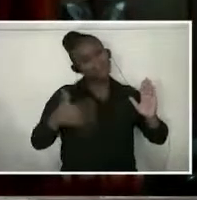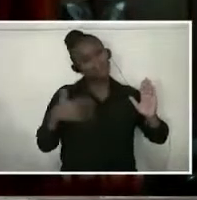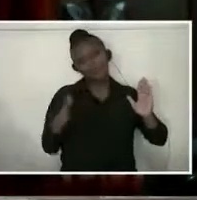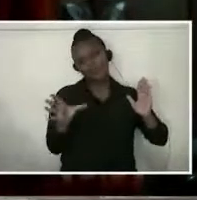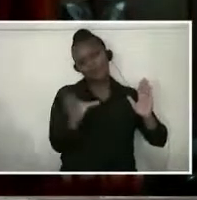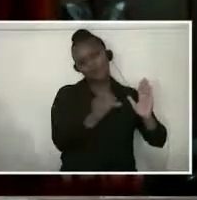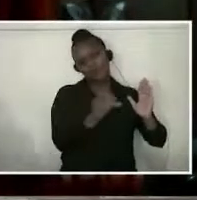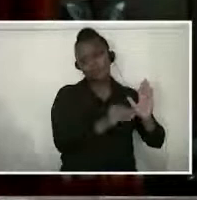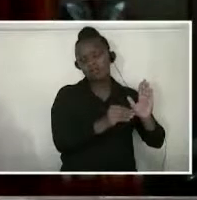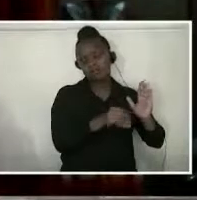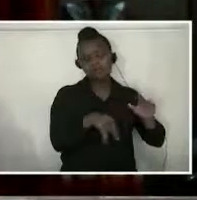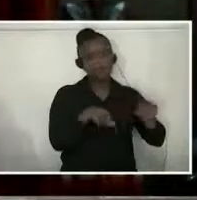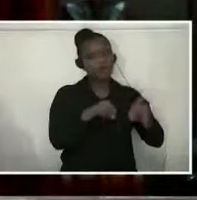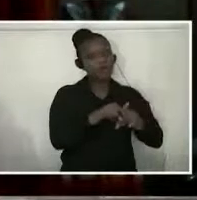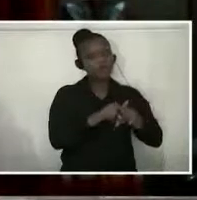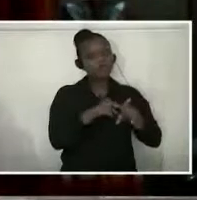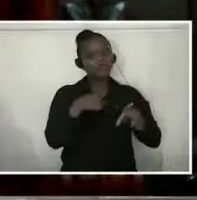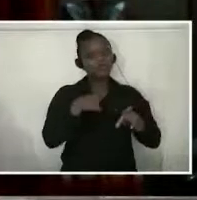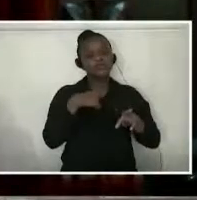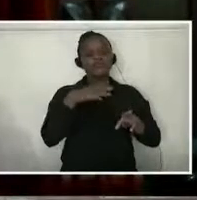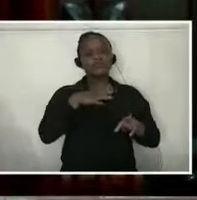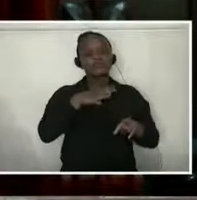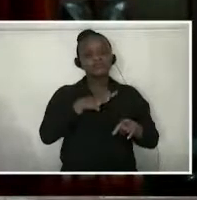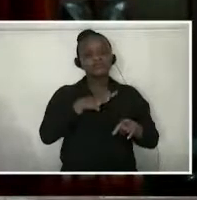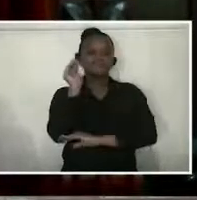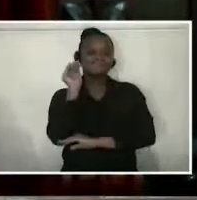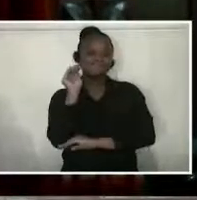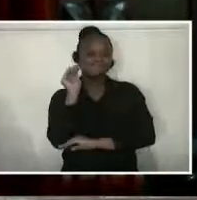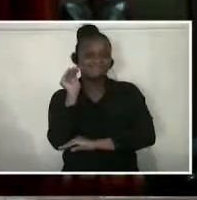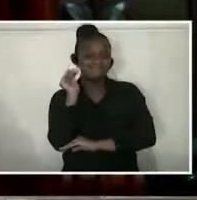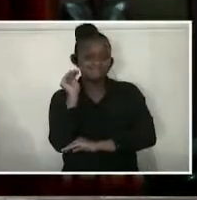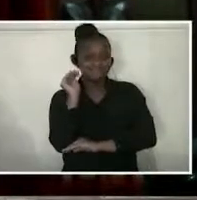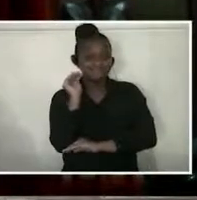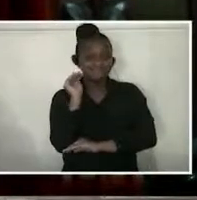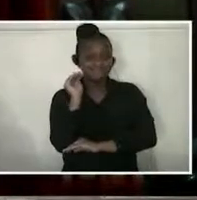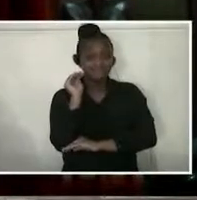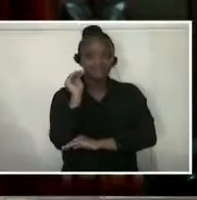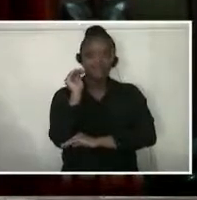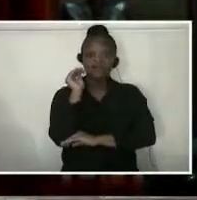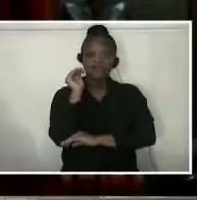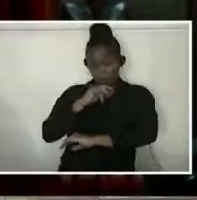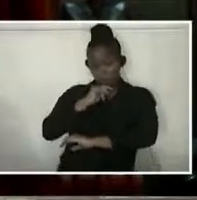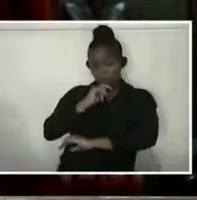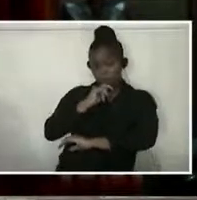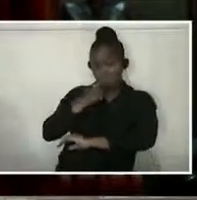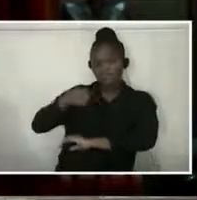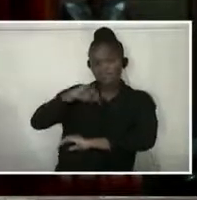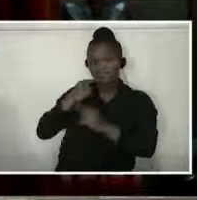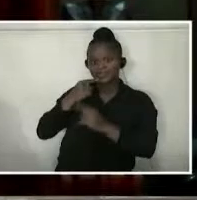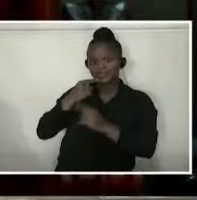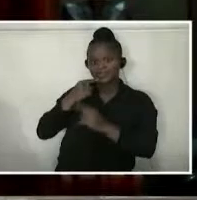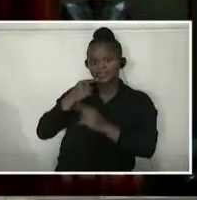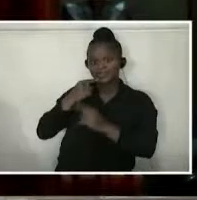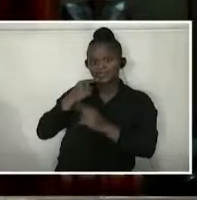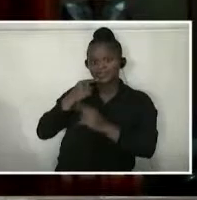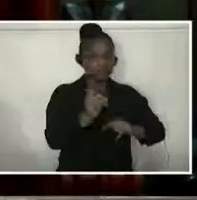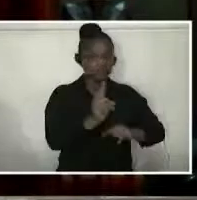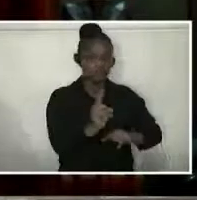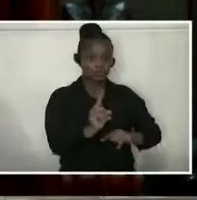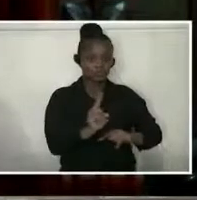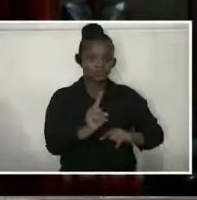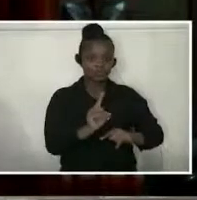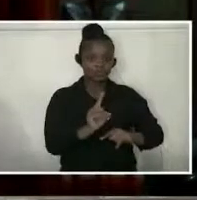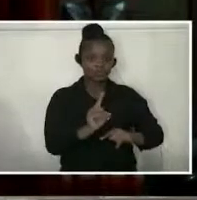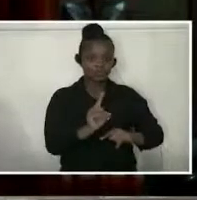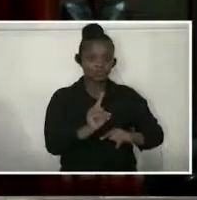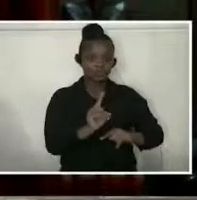and remind you of the announcements we made earlier on. The first one, that the issuing of the certificate